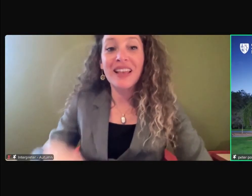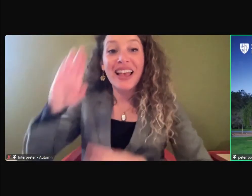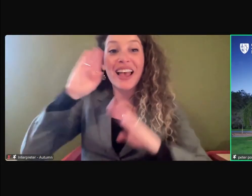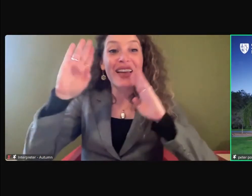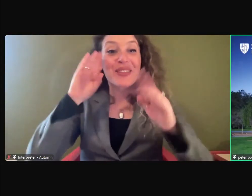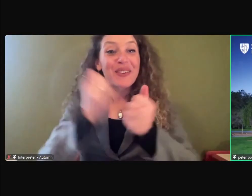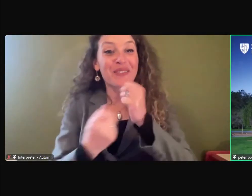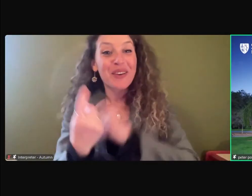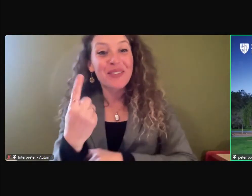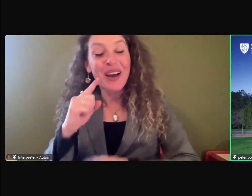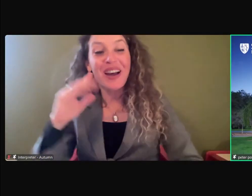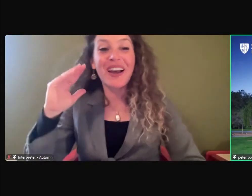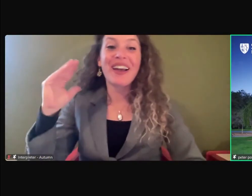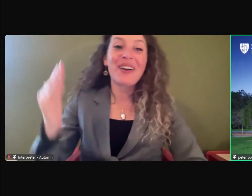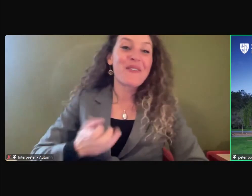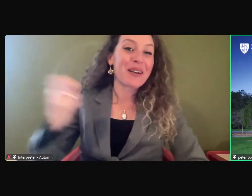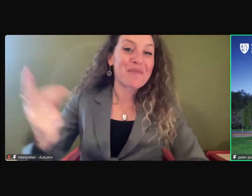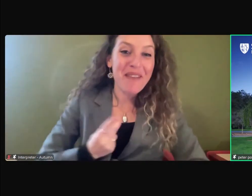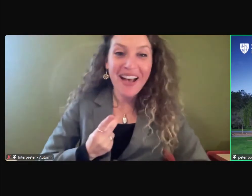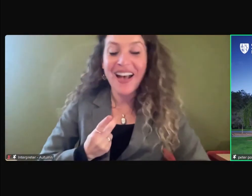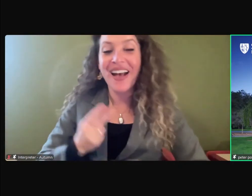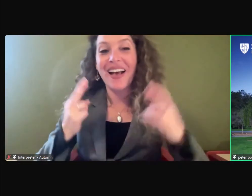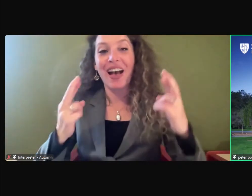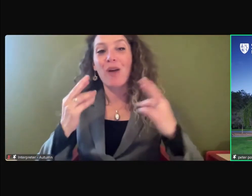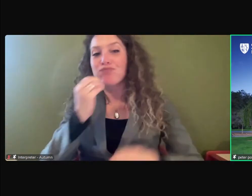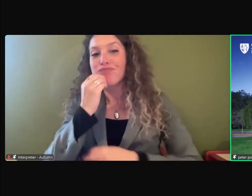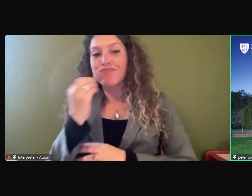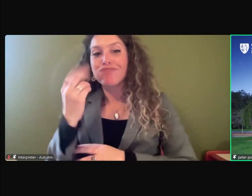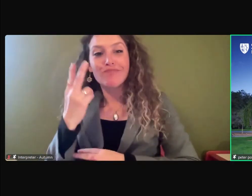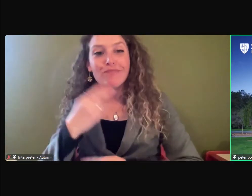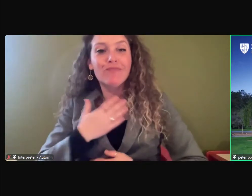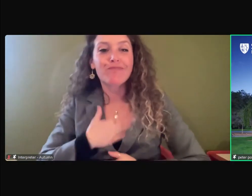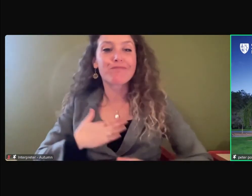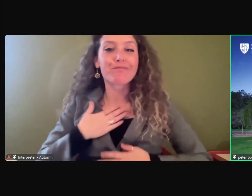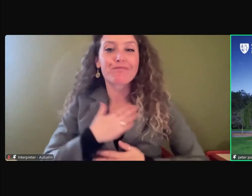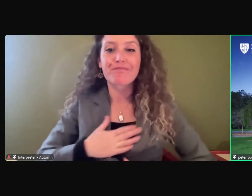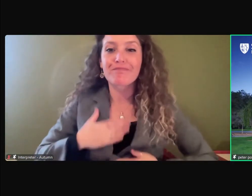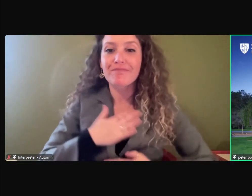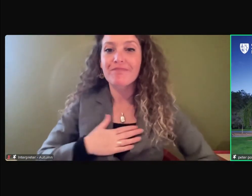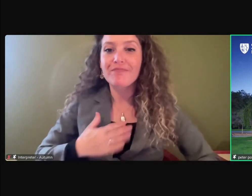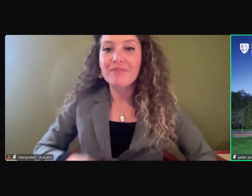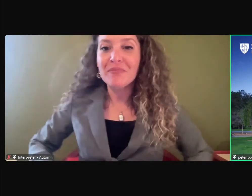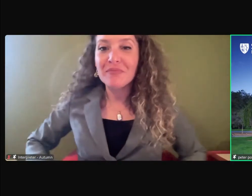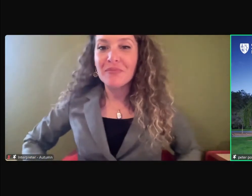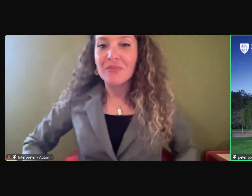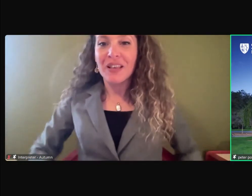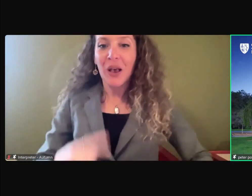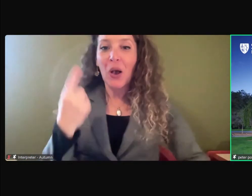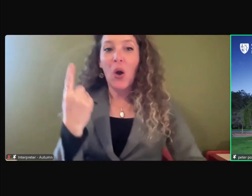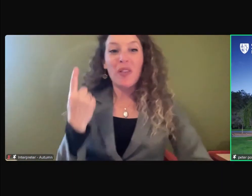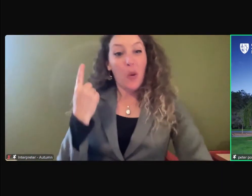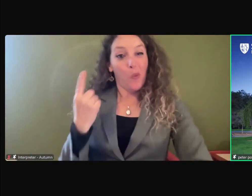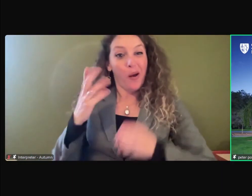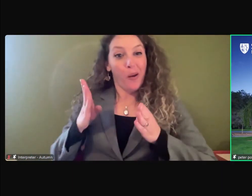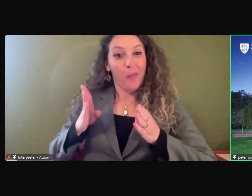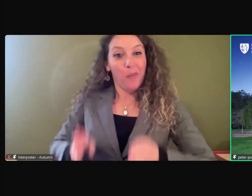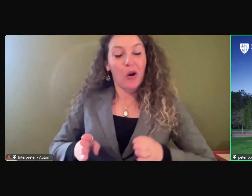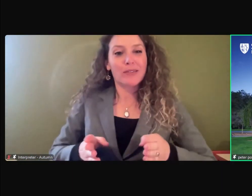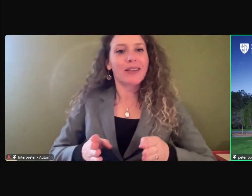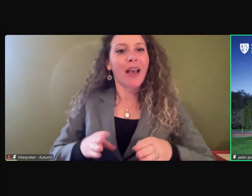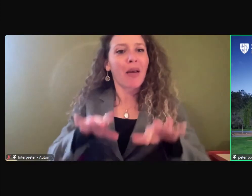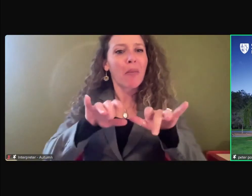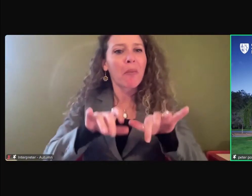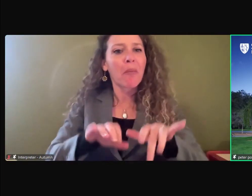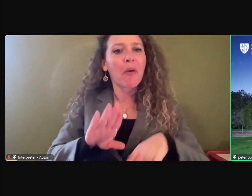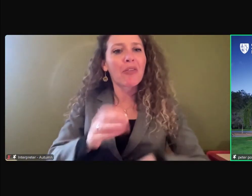Hi, everybody. Welcome back. I hope you had a nice lunch. I was a little dismayed that only one person put their lunch plans in